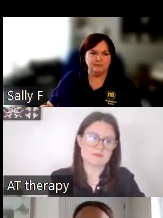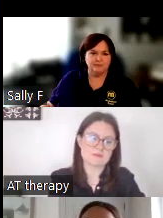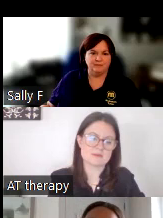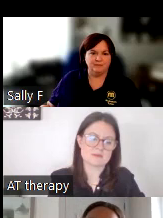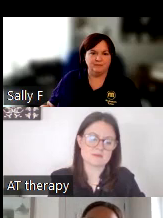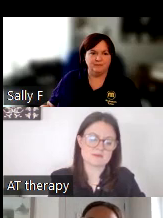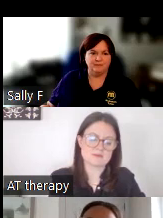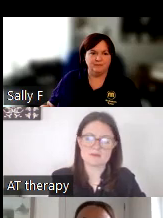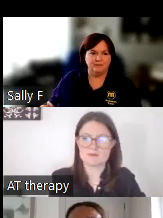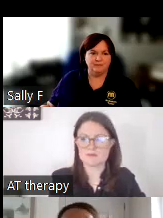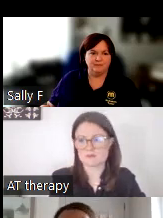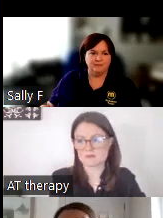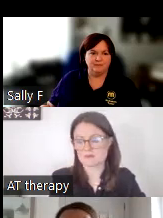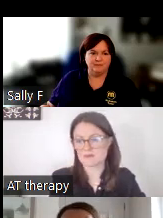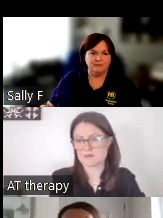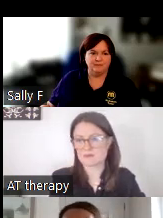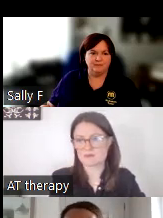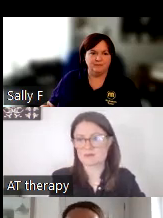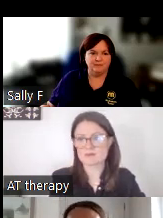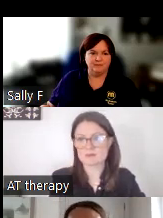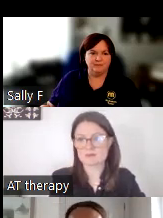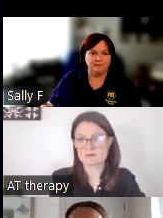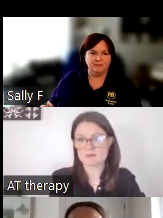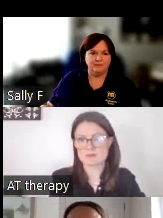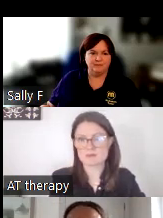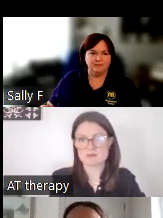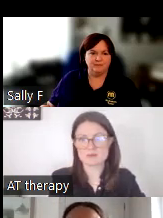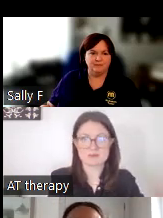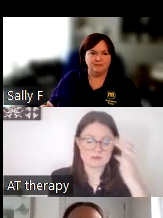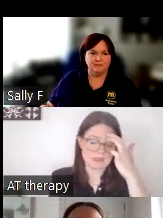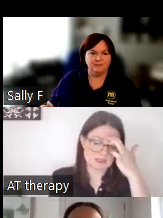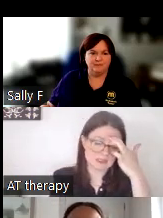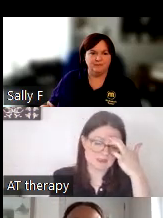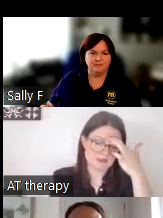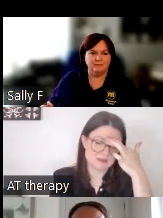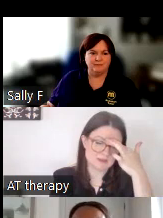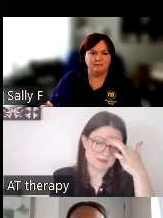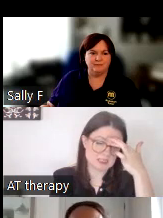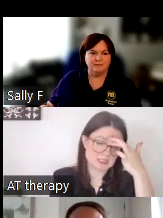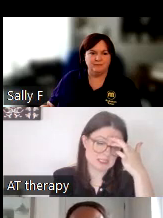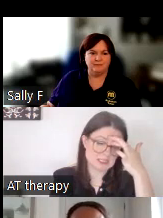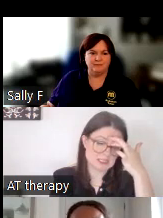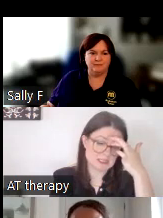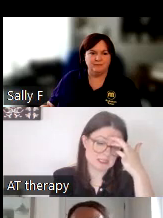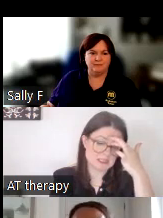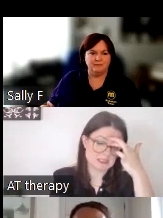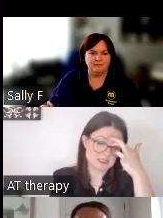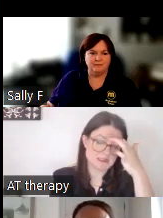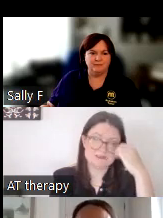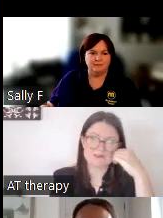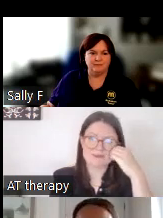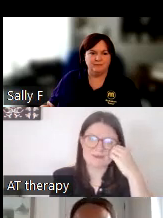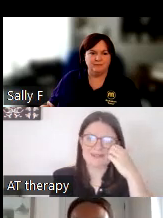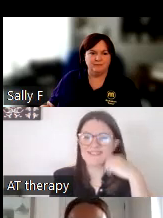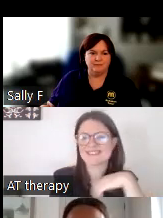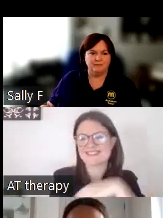tired, excited. I'd show them the signs and ask how they were feeling. I'd always kind of over-egg my facial